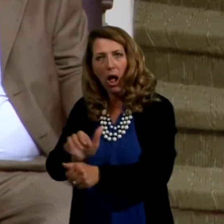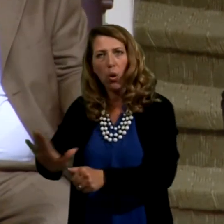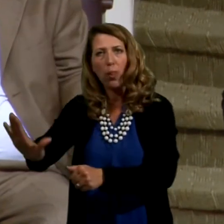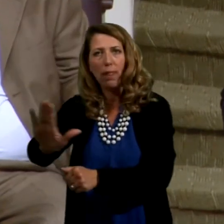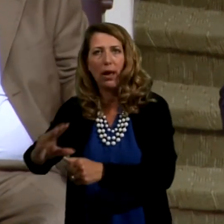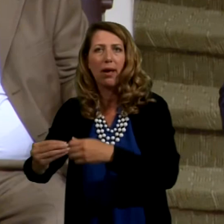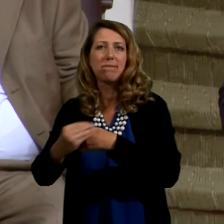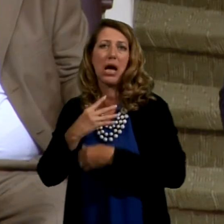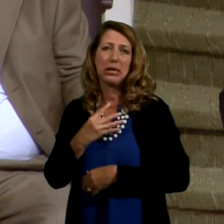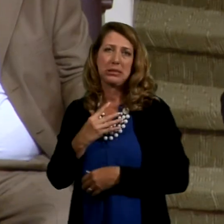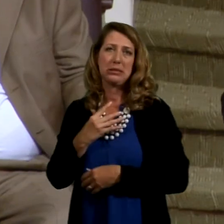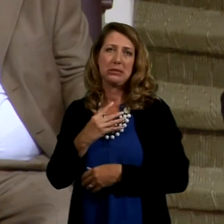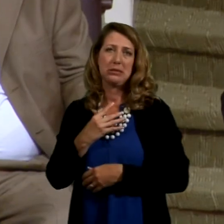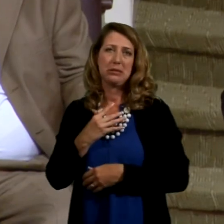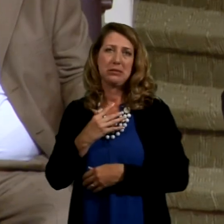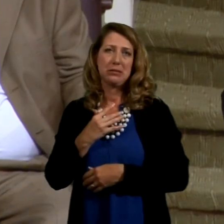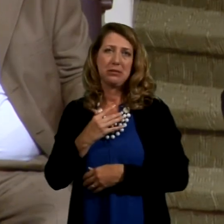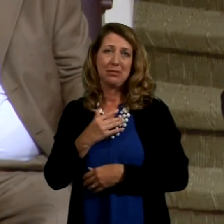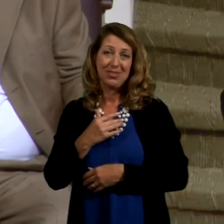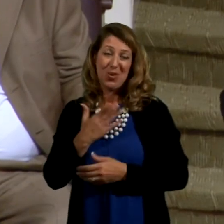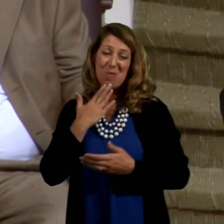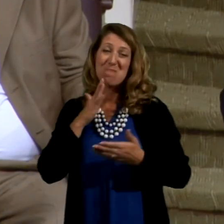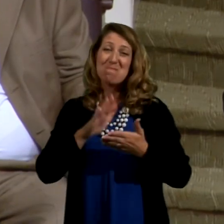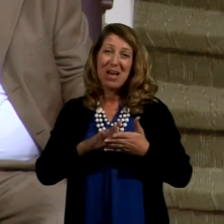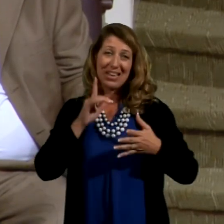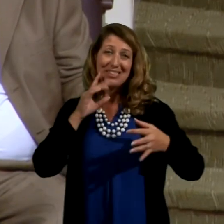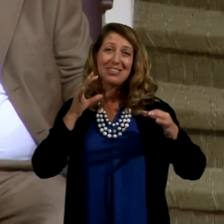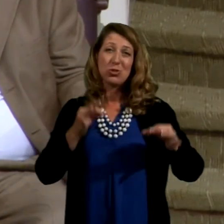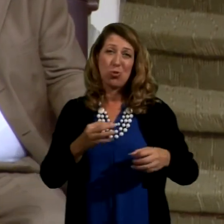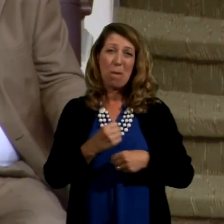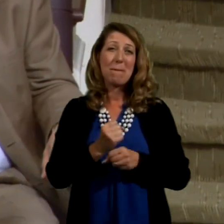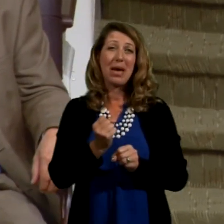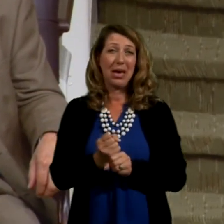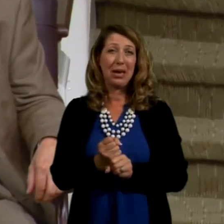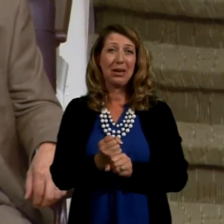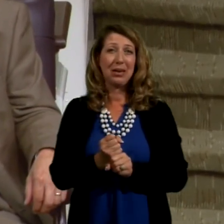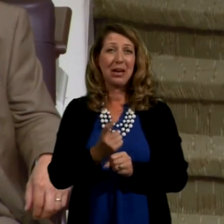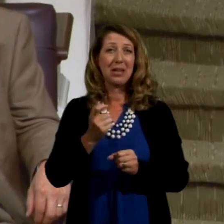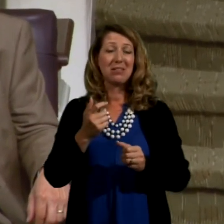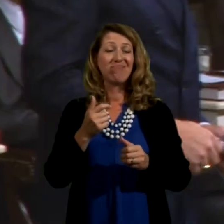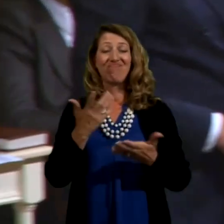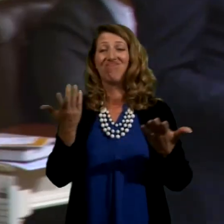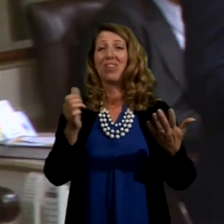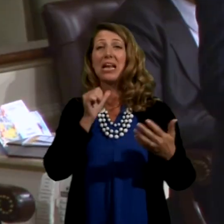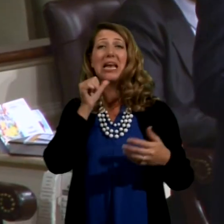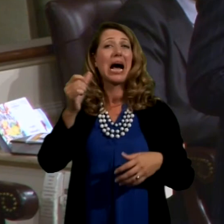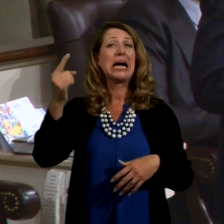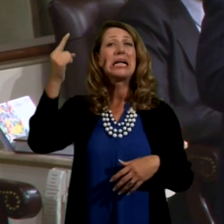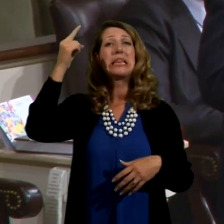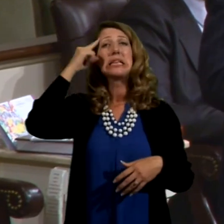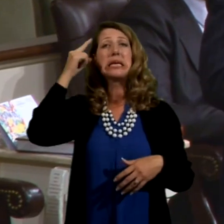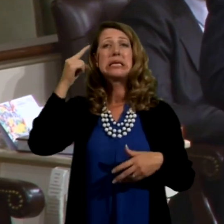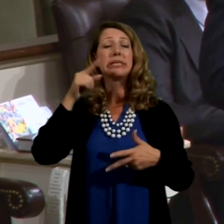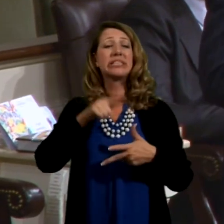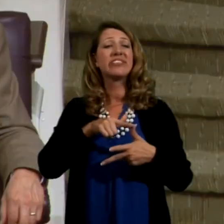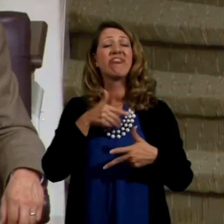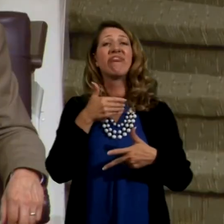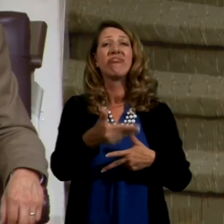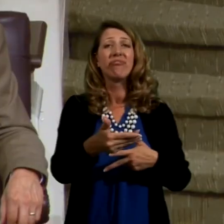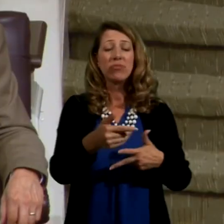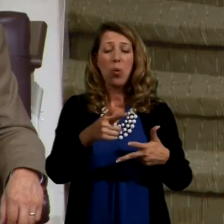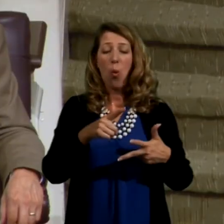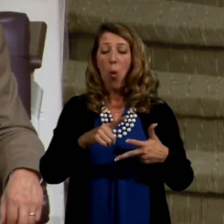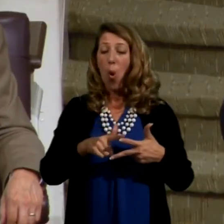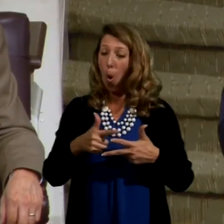did. Bad decisions are oftentimes made because of compulsion, because of compensation.